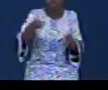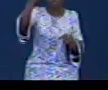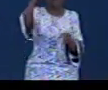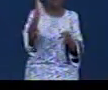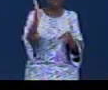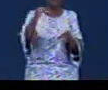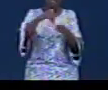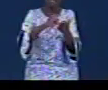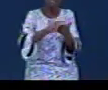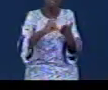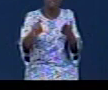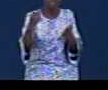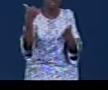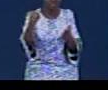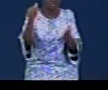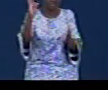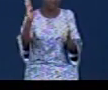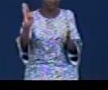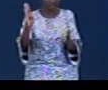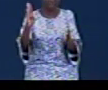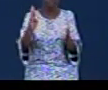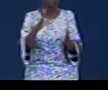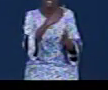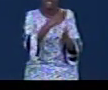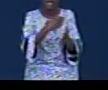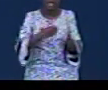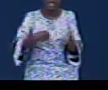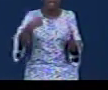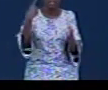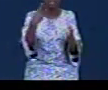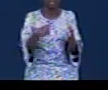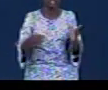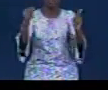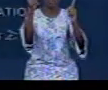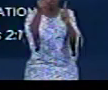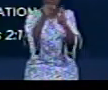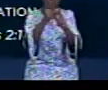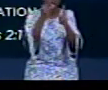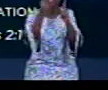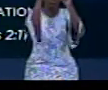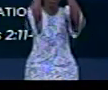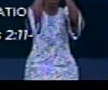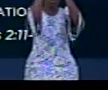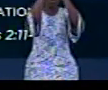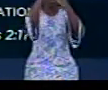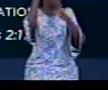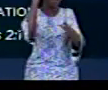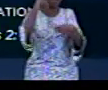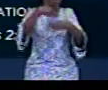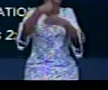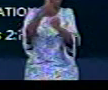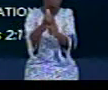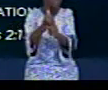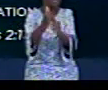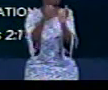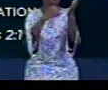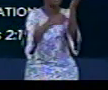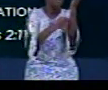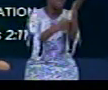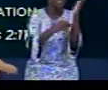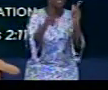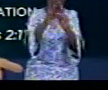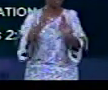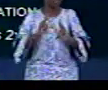look at verse 14, and the word was made flesh, talking about Jesus, and he